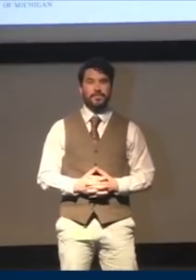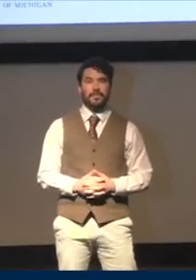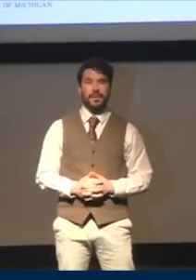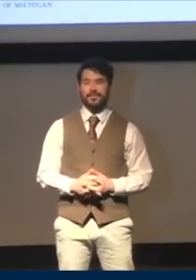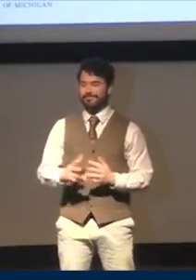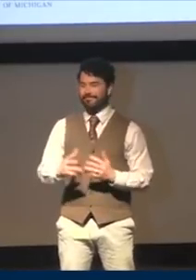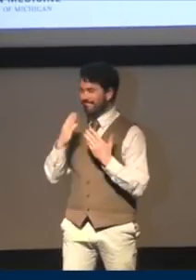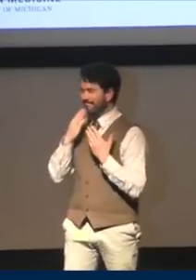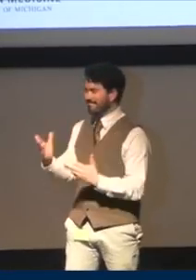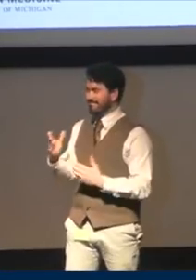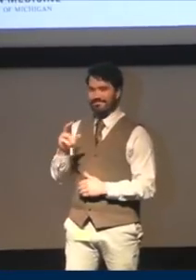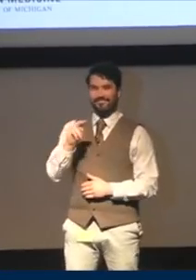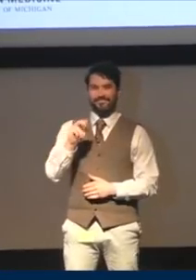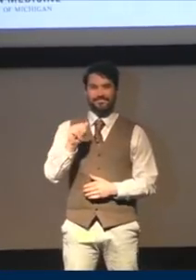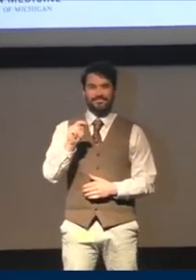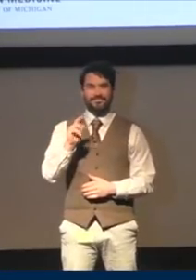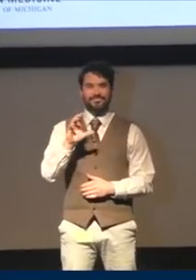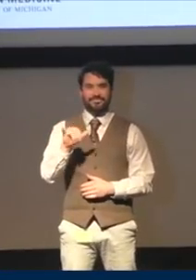Thank you, Nancy.